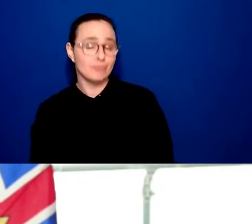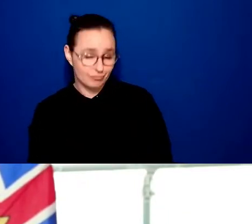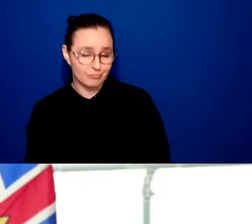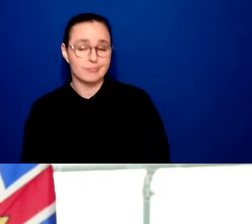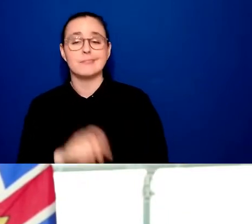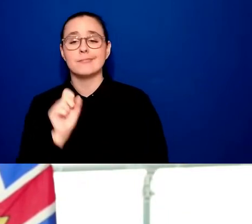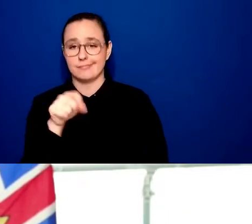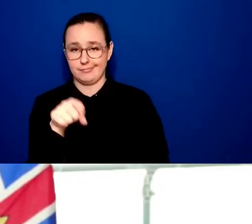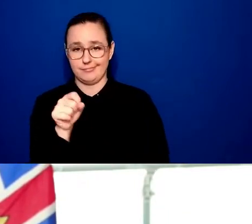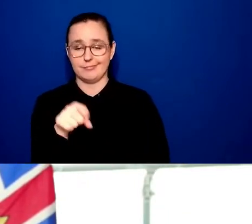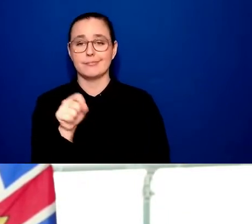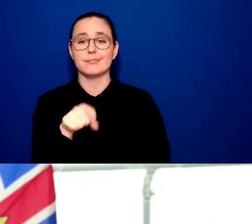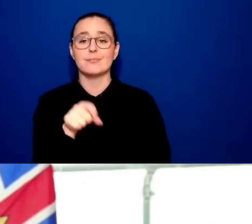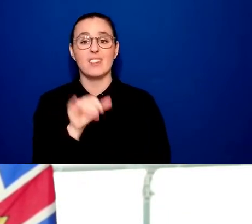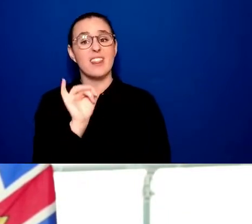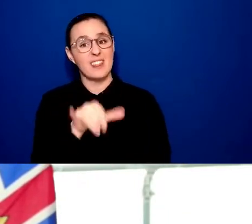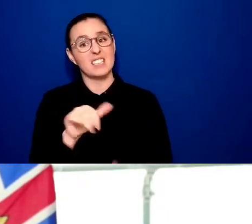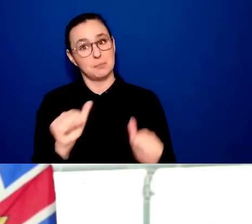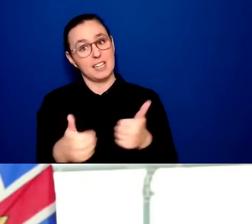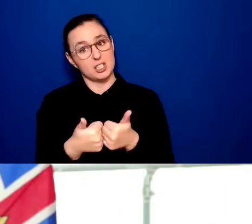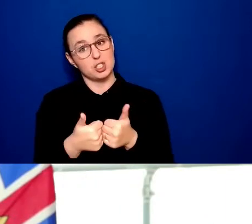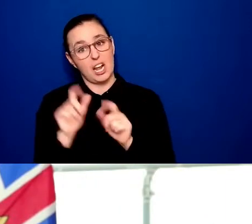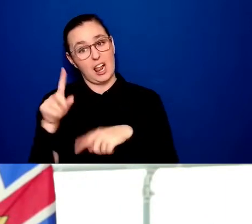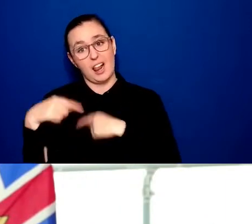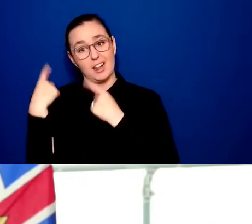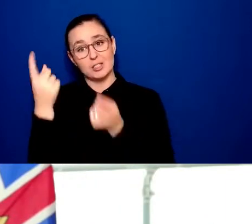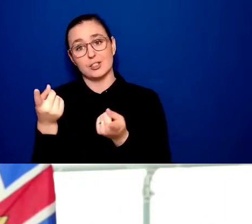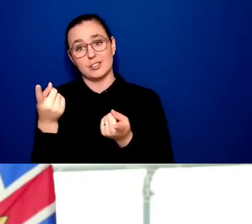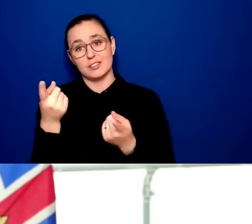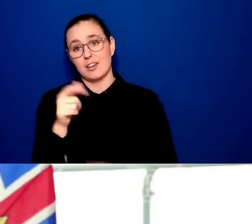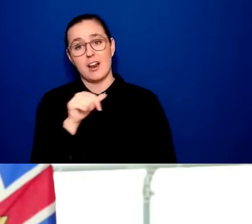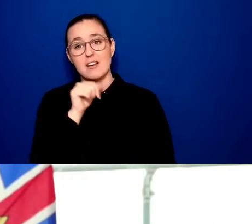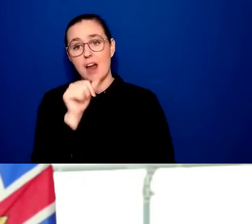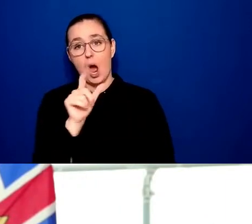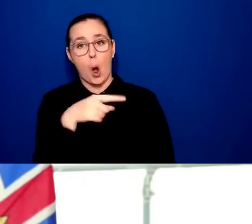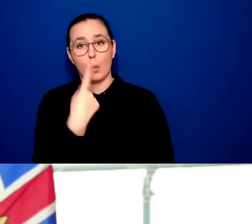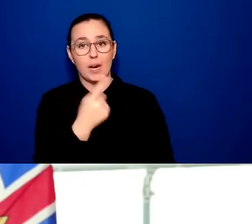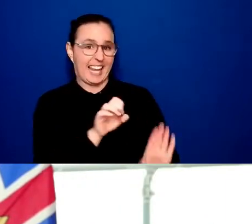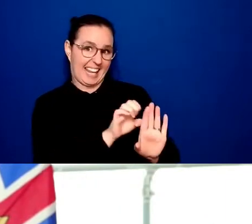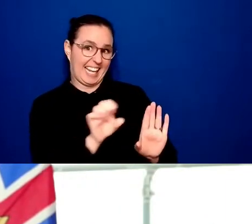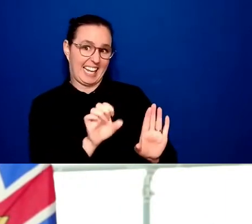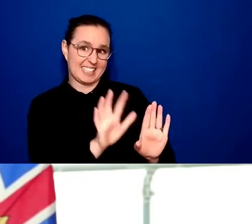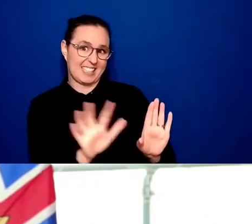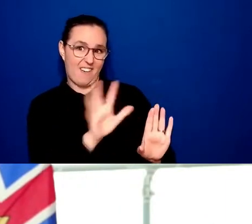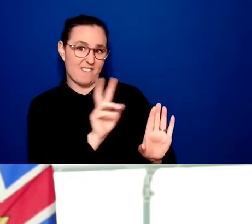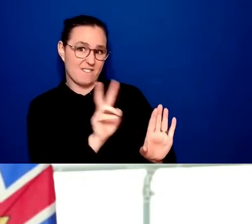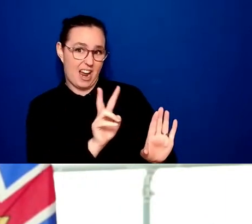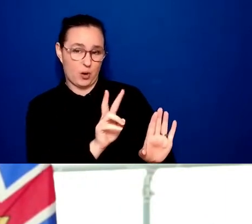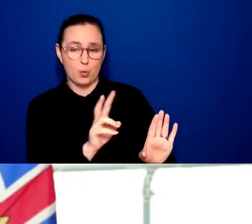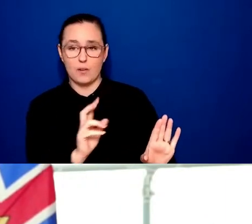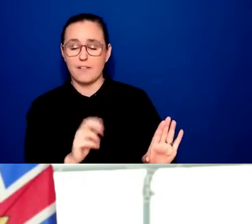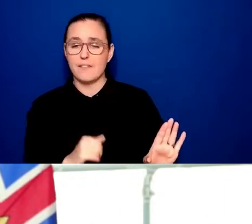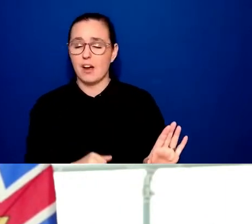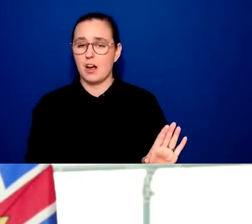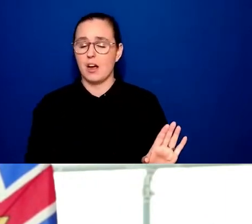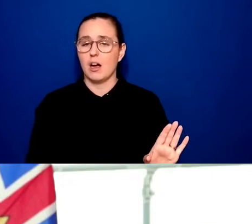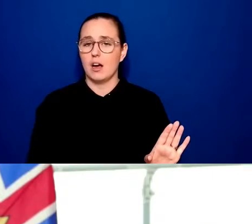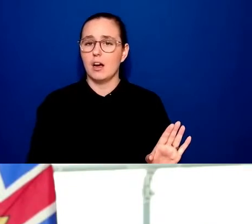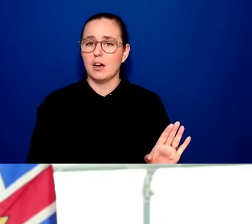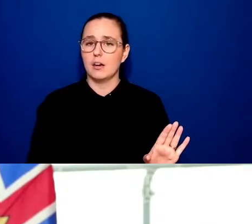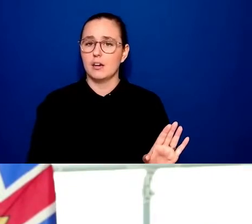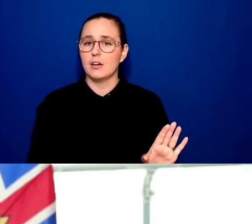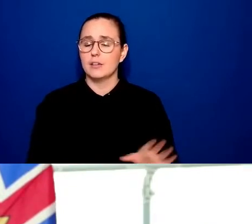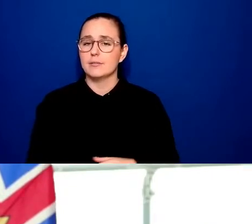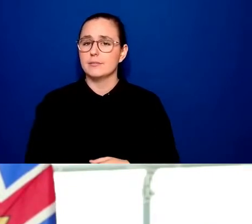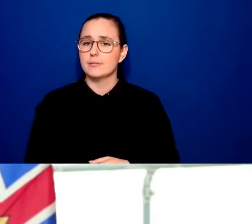with this for some time. It's not unique to the downtown east side. It is something that we're seeing in people who